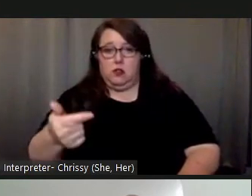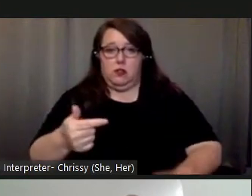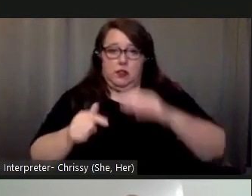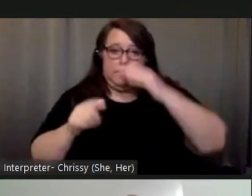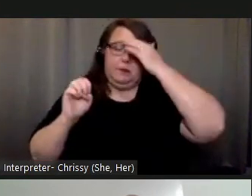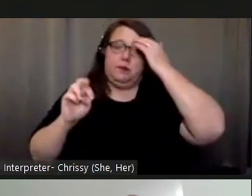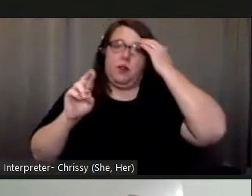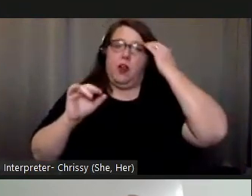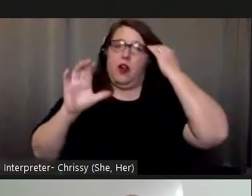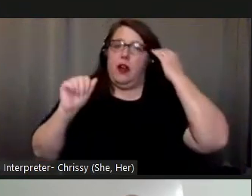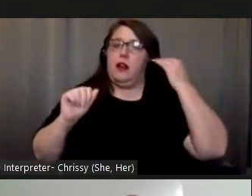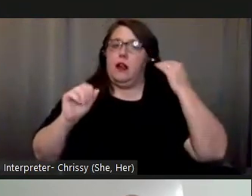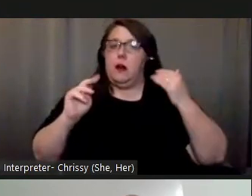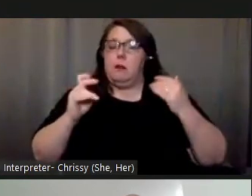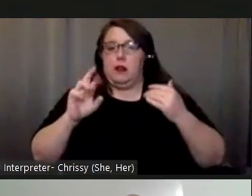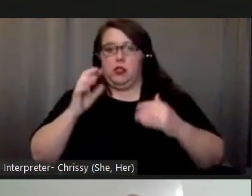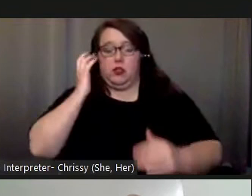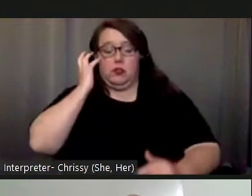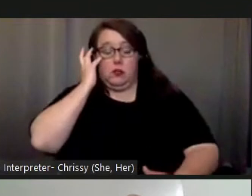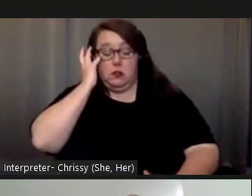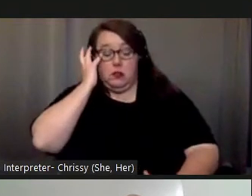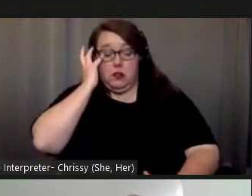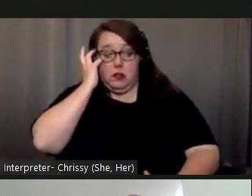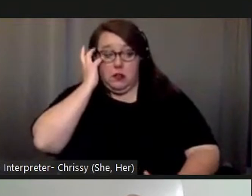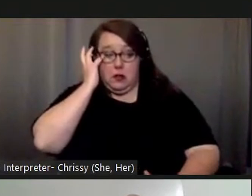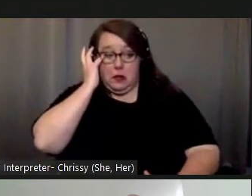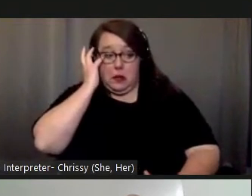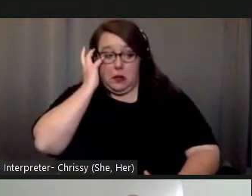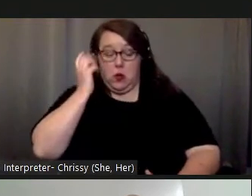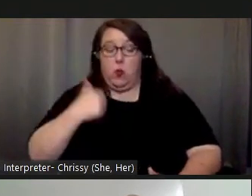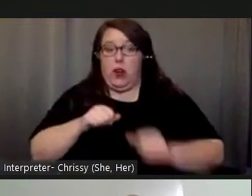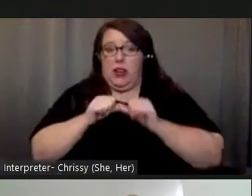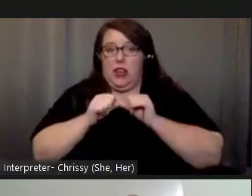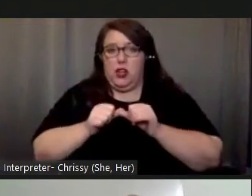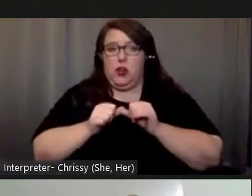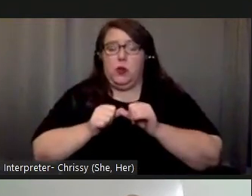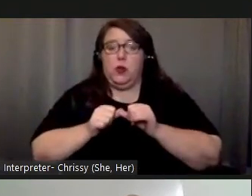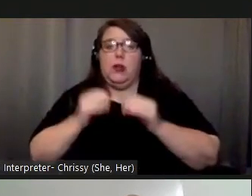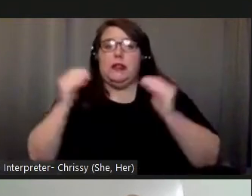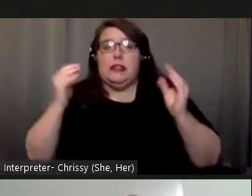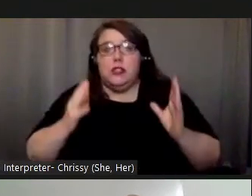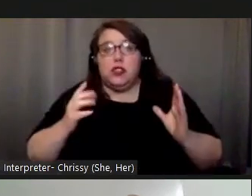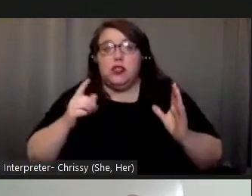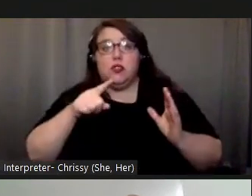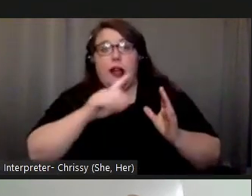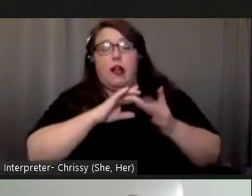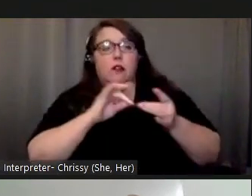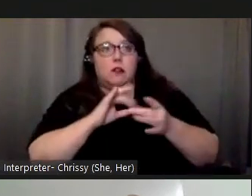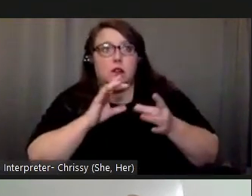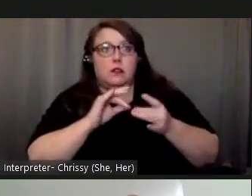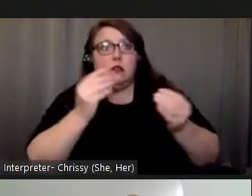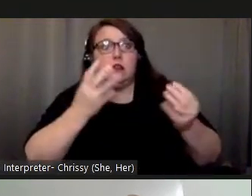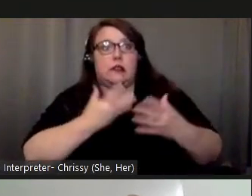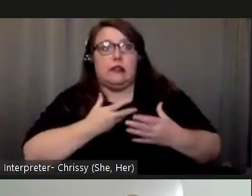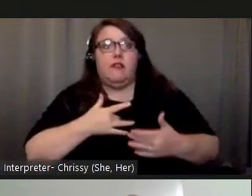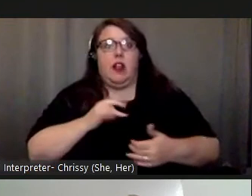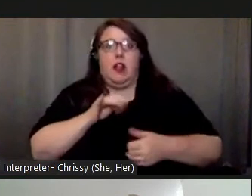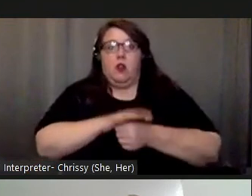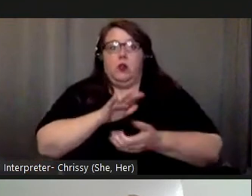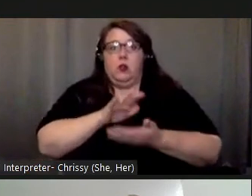Erica Meltzer from Chalkbeat. We are continuing to hear from teachers who feel like their district hasn't